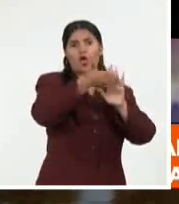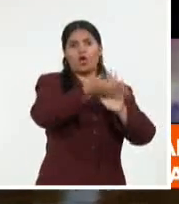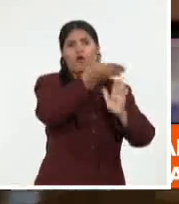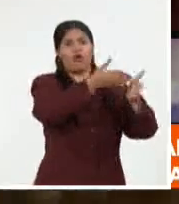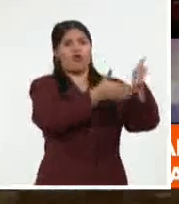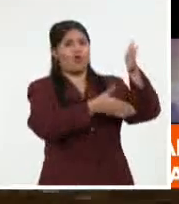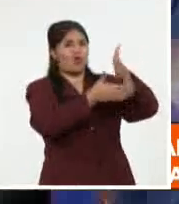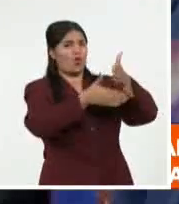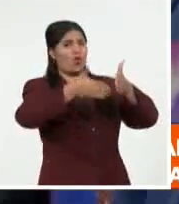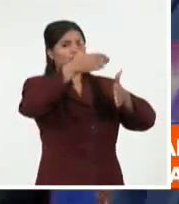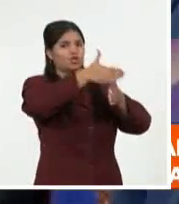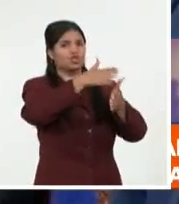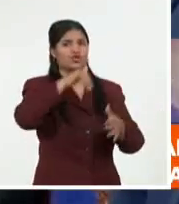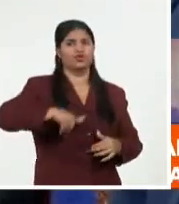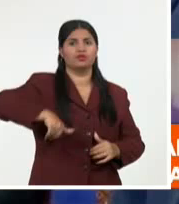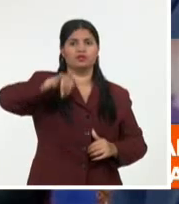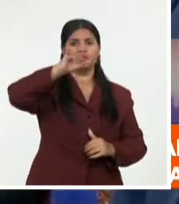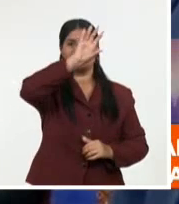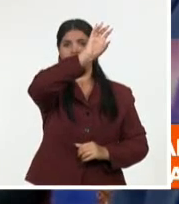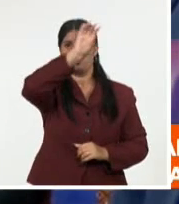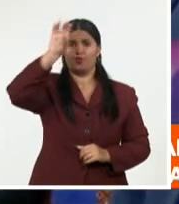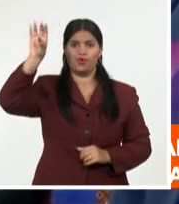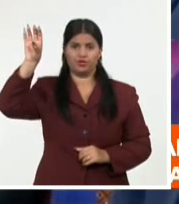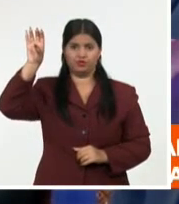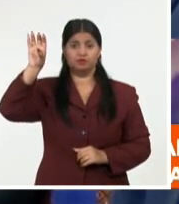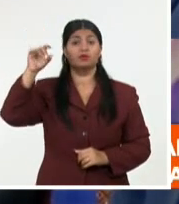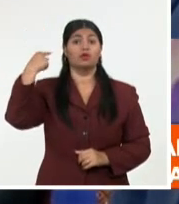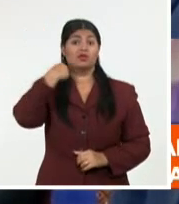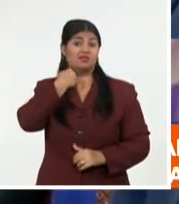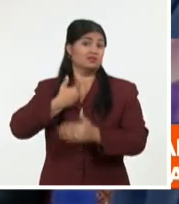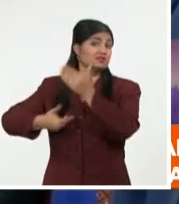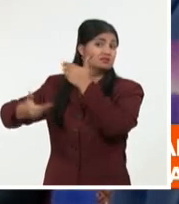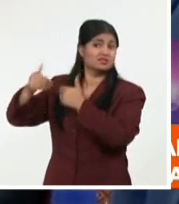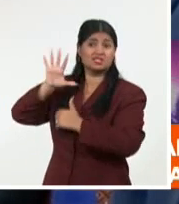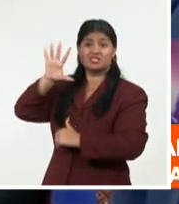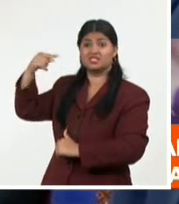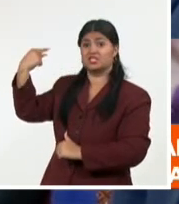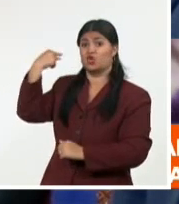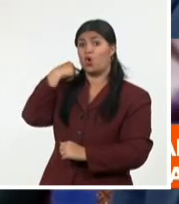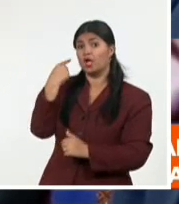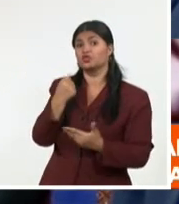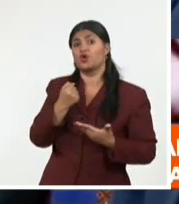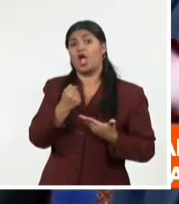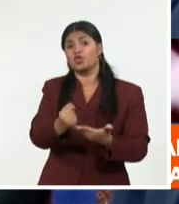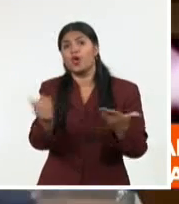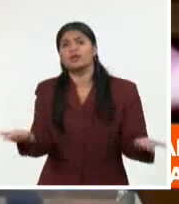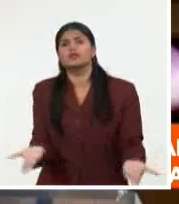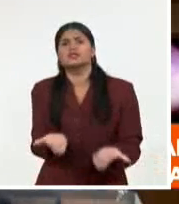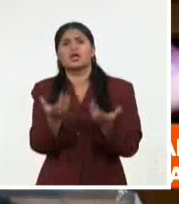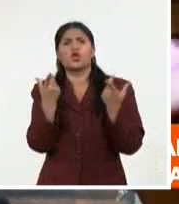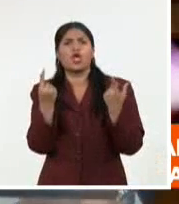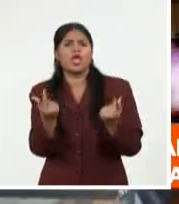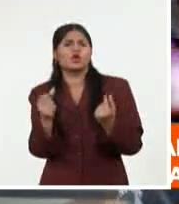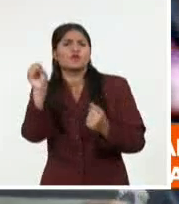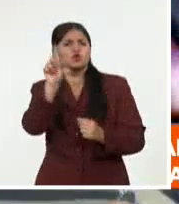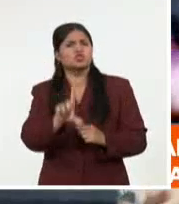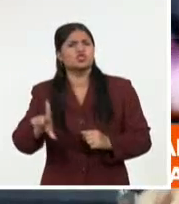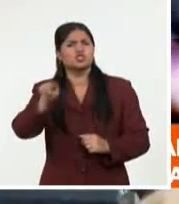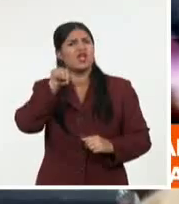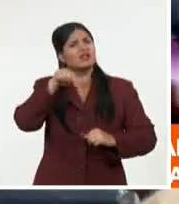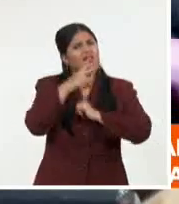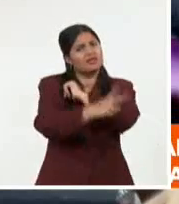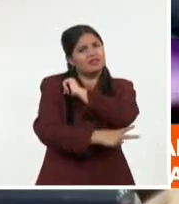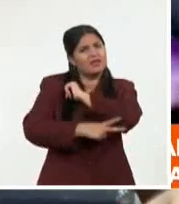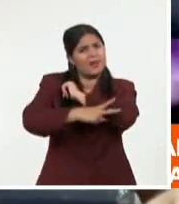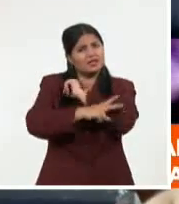aeropuerto Argay, una obra que desde hace 5 años aporta al desarrollo económico y social del país y de toda la comunidad